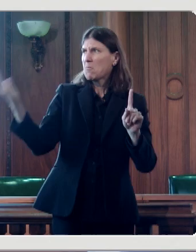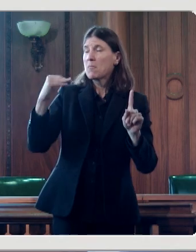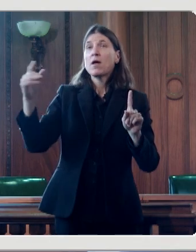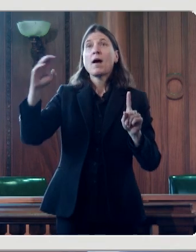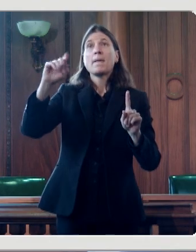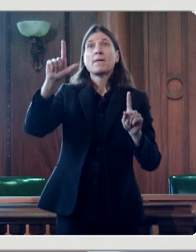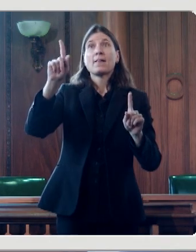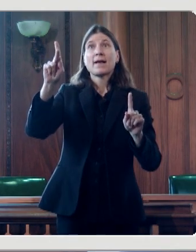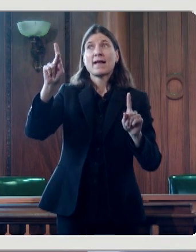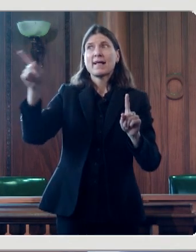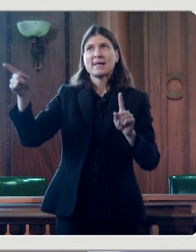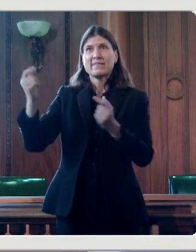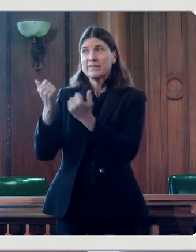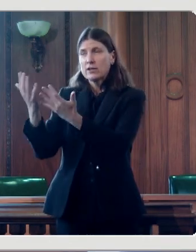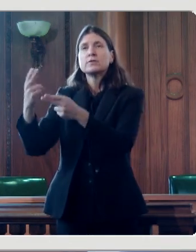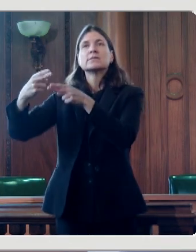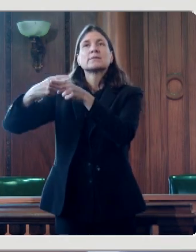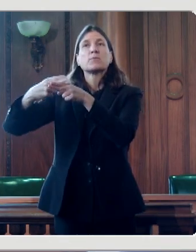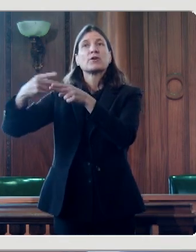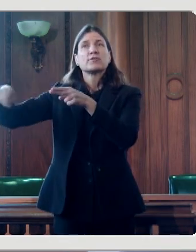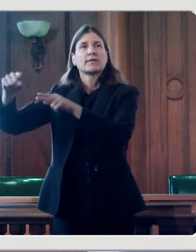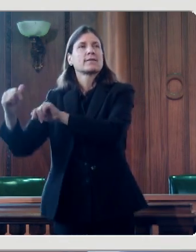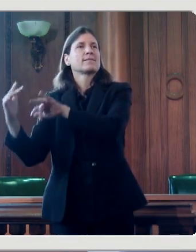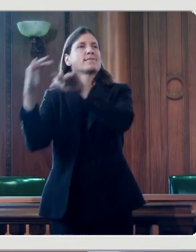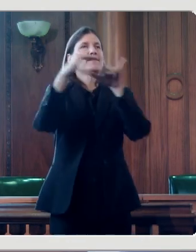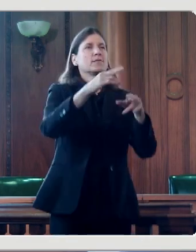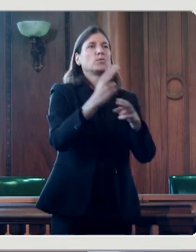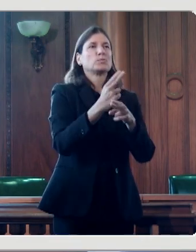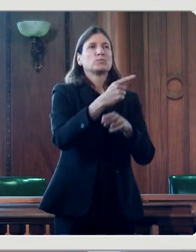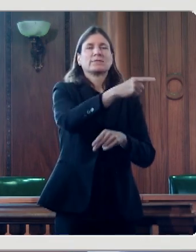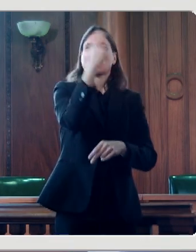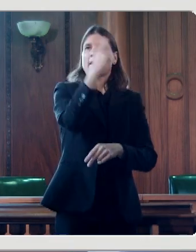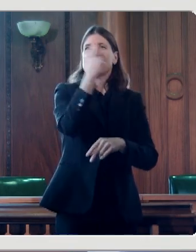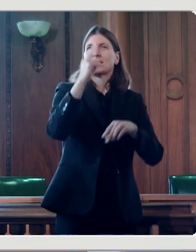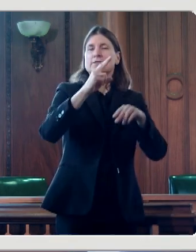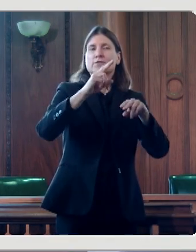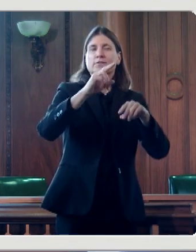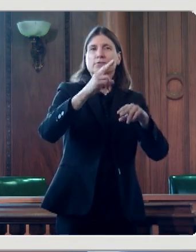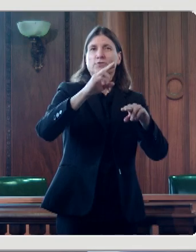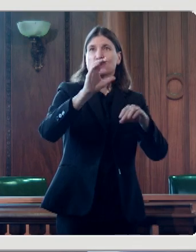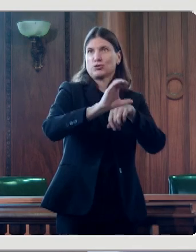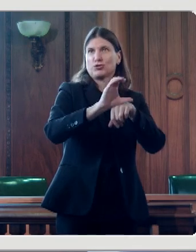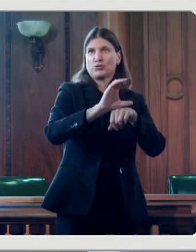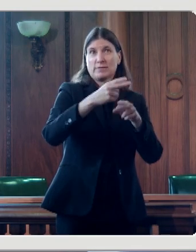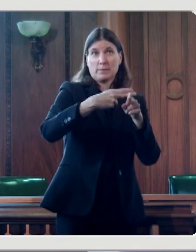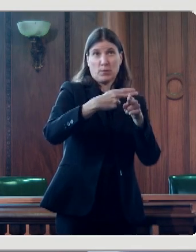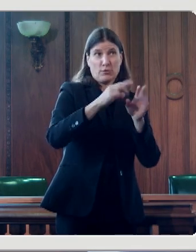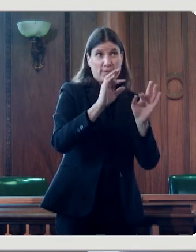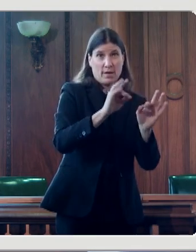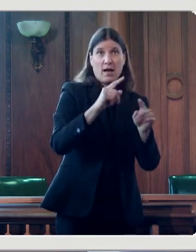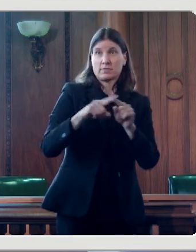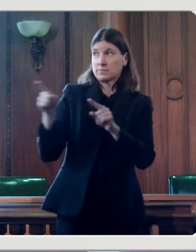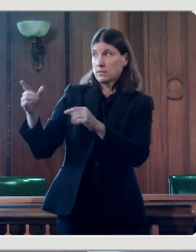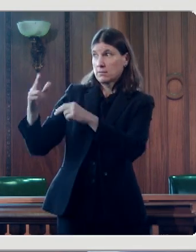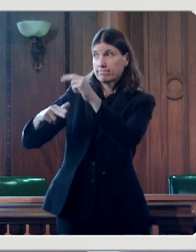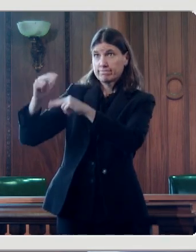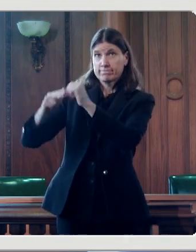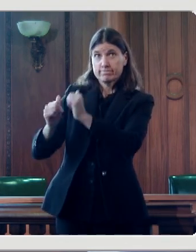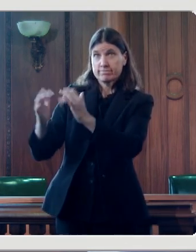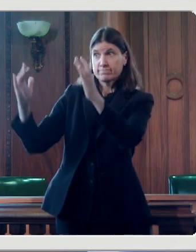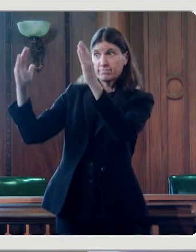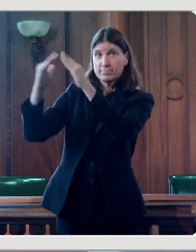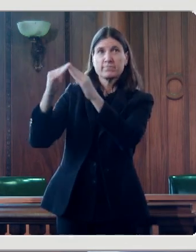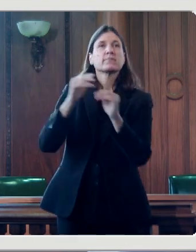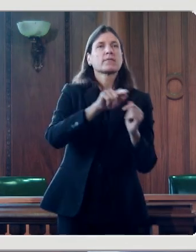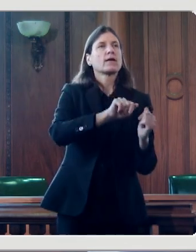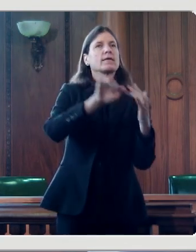their actions. Paul Bertern of DeMorrow Carpet and Flooring, which has offered to do flooring